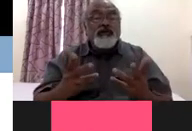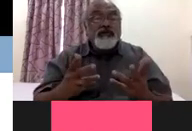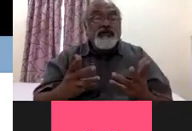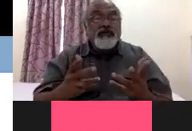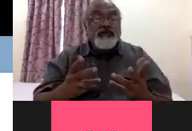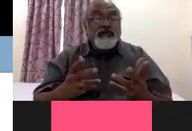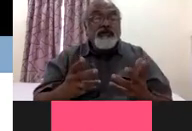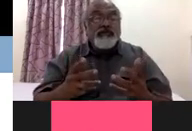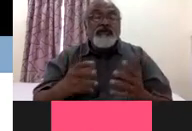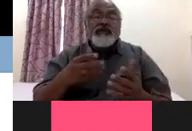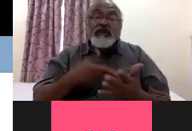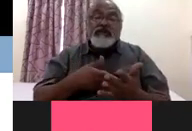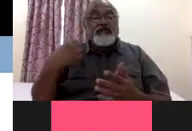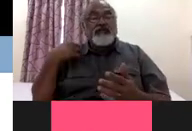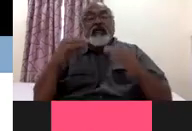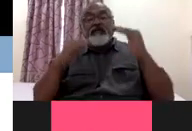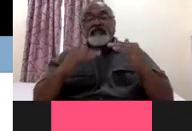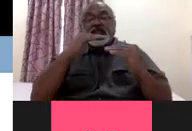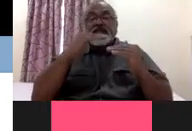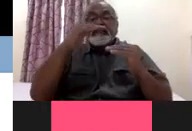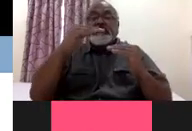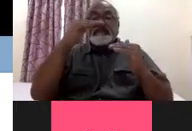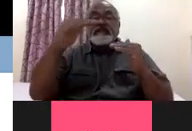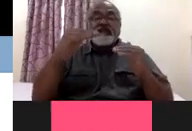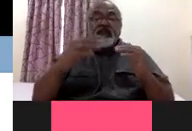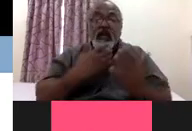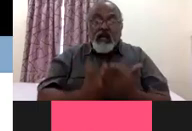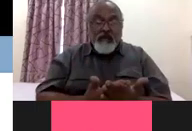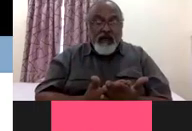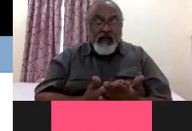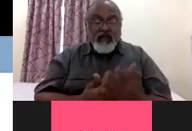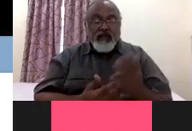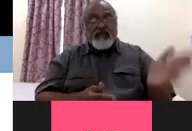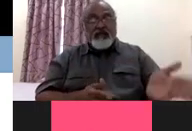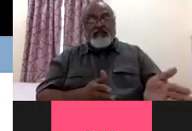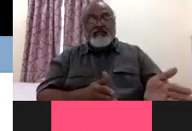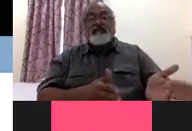har stage mein wo employee ke application stage mein